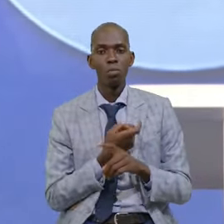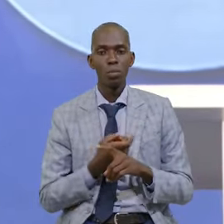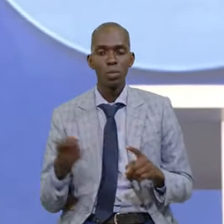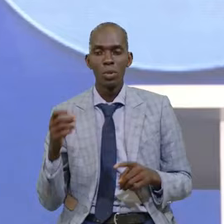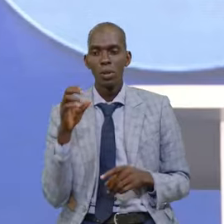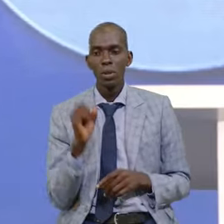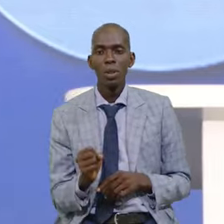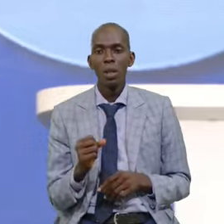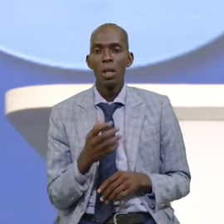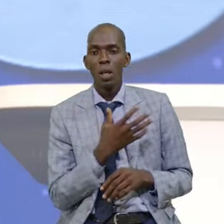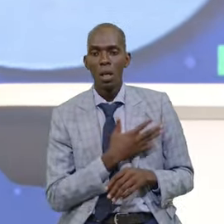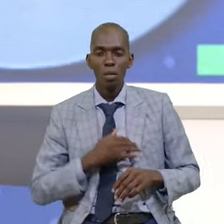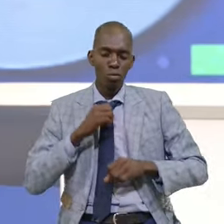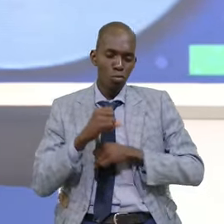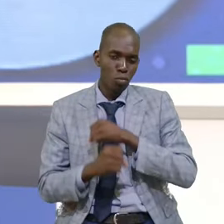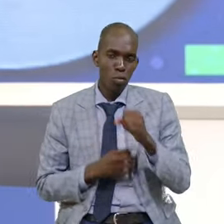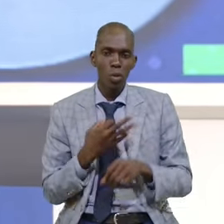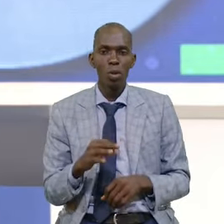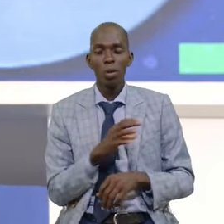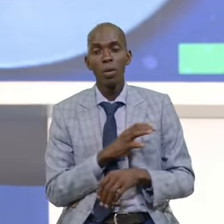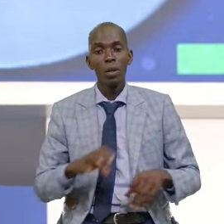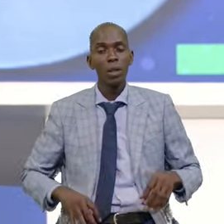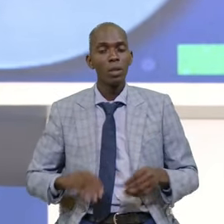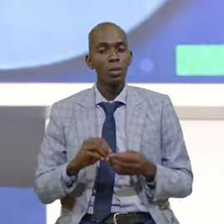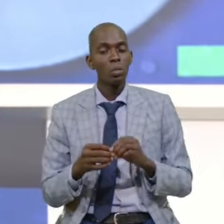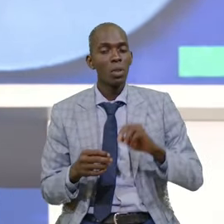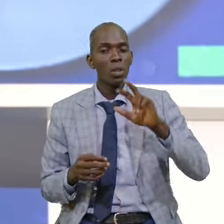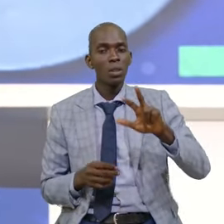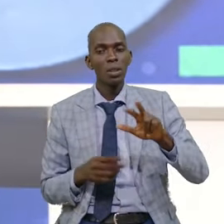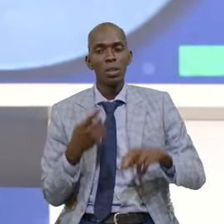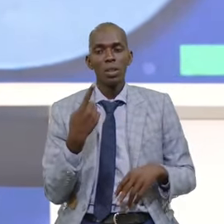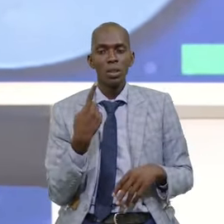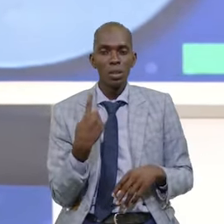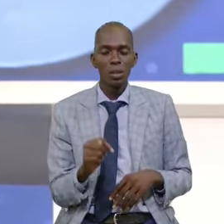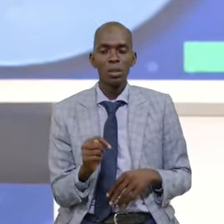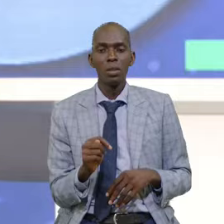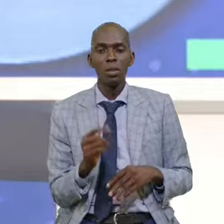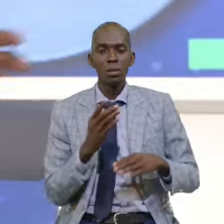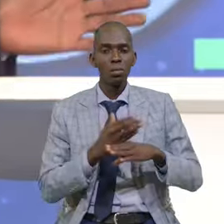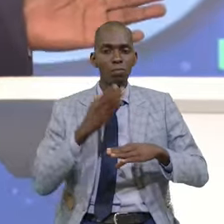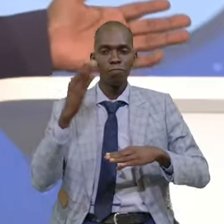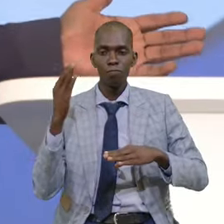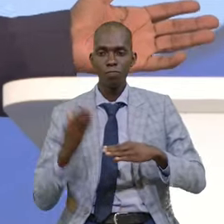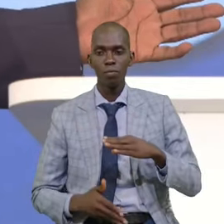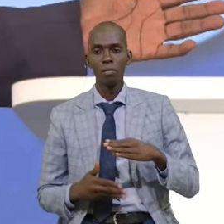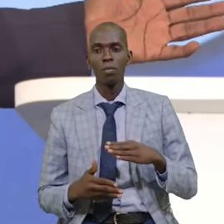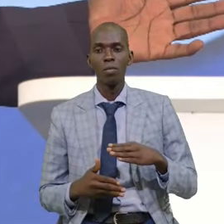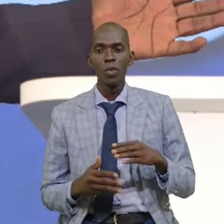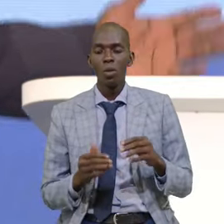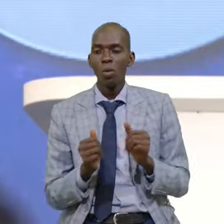suffering of Christ. Number three, the accomplished